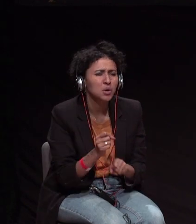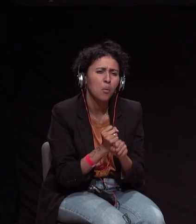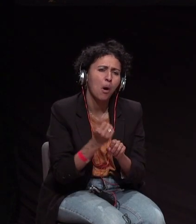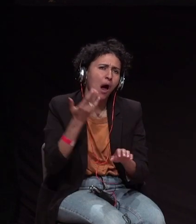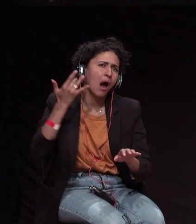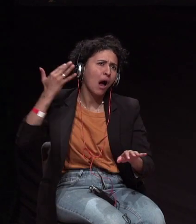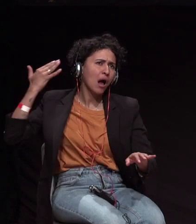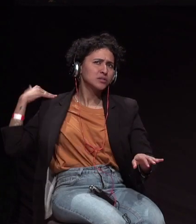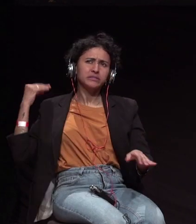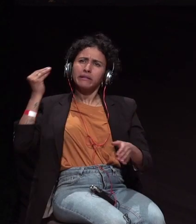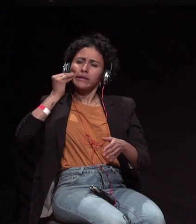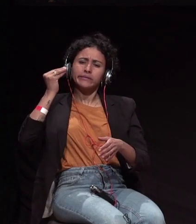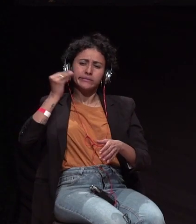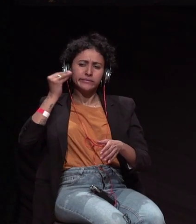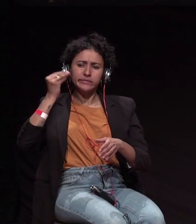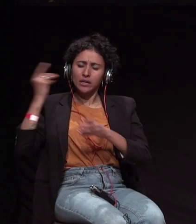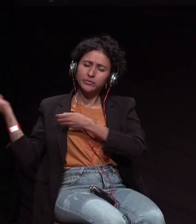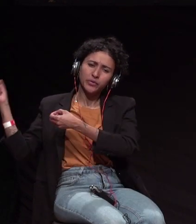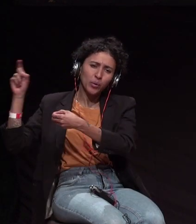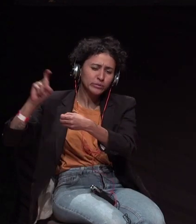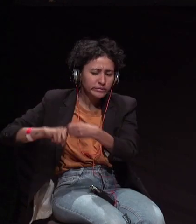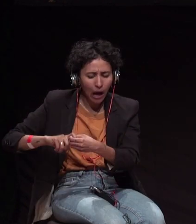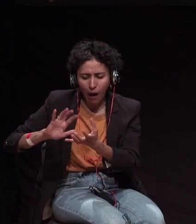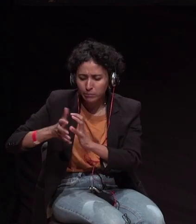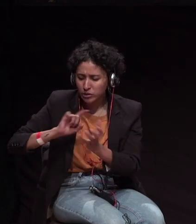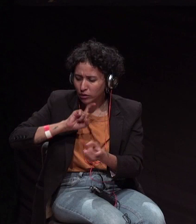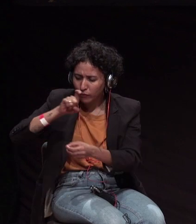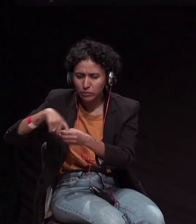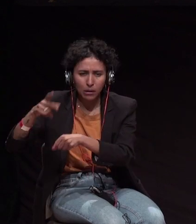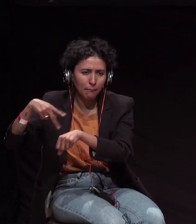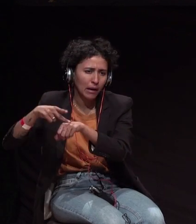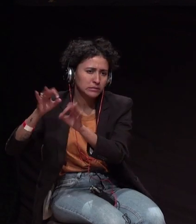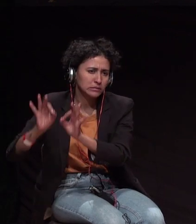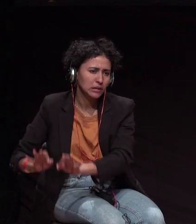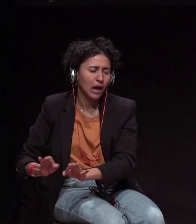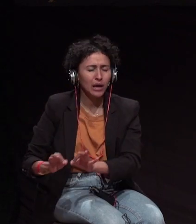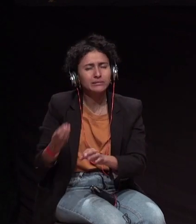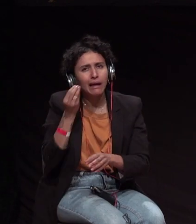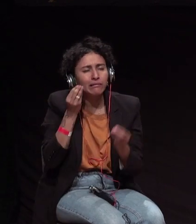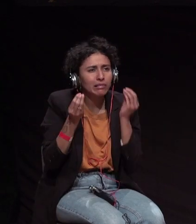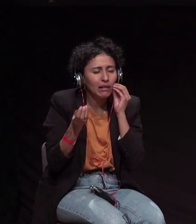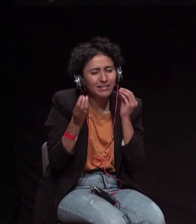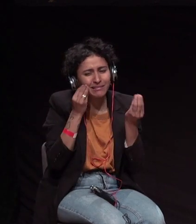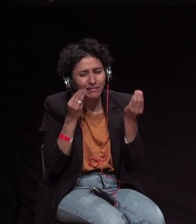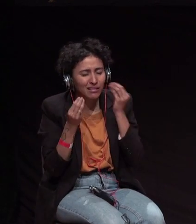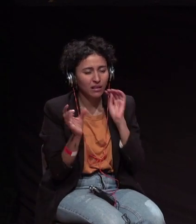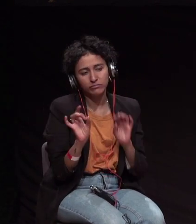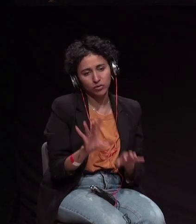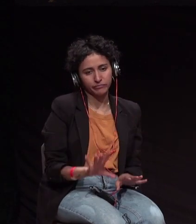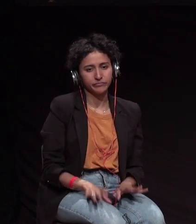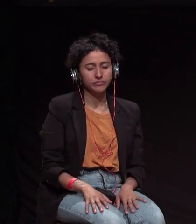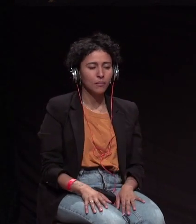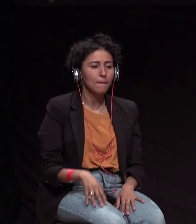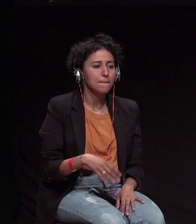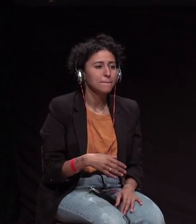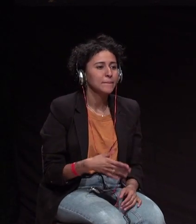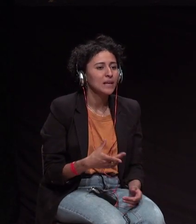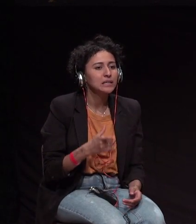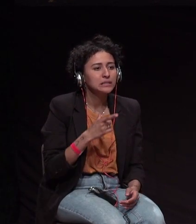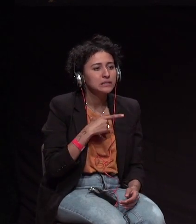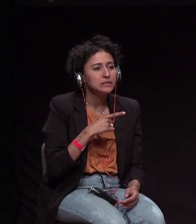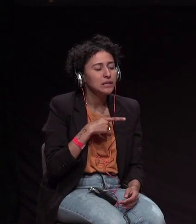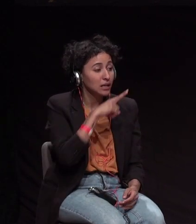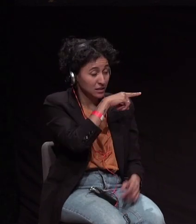that, and the third. And in fact, there was an image in the PowerPoint I had to take out for time, but the statue, all they did was add a plaque to the statue